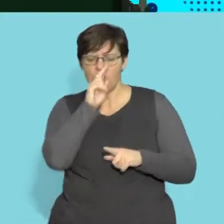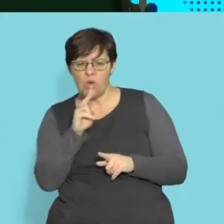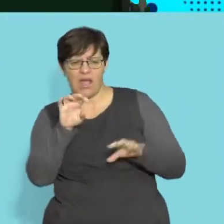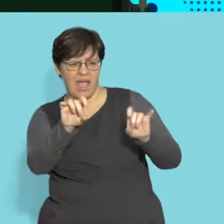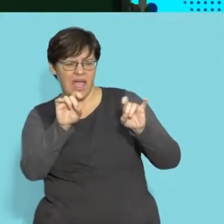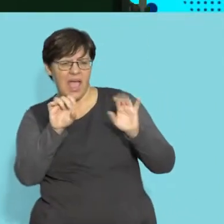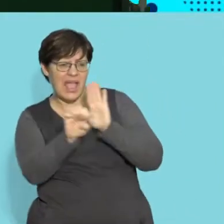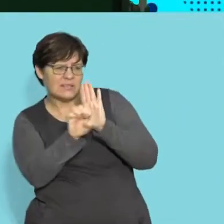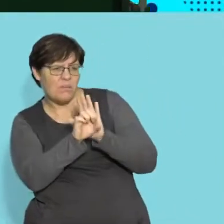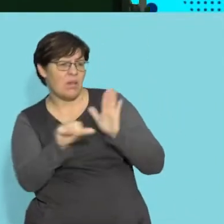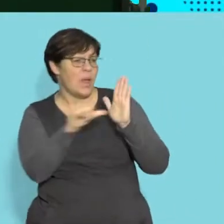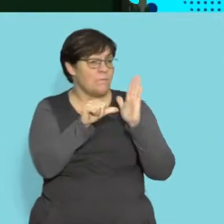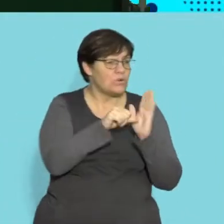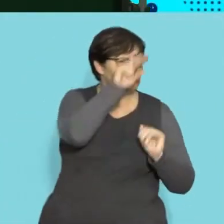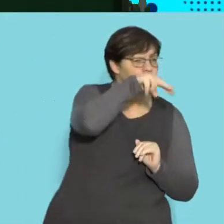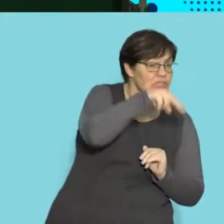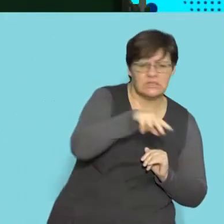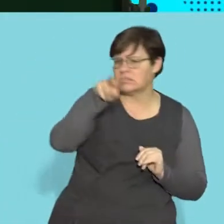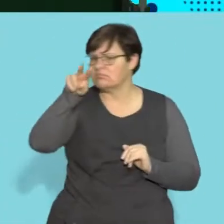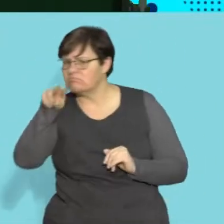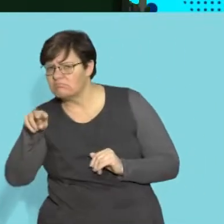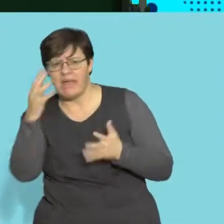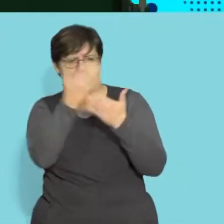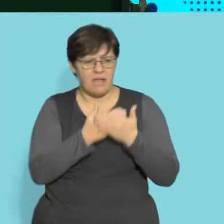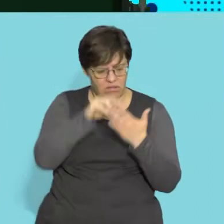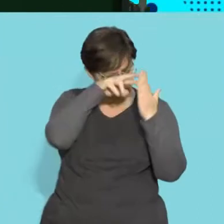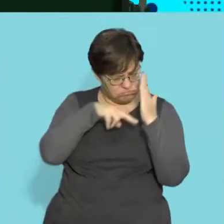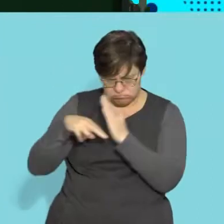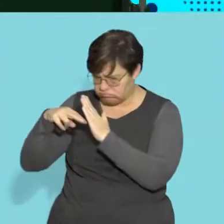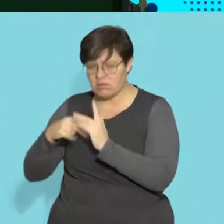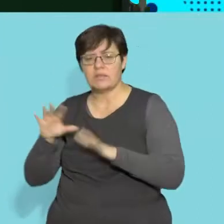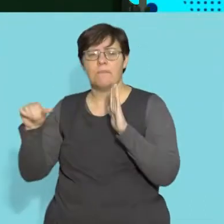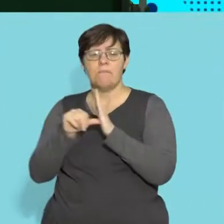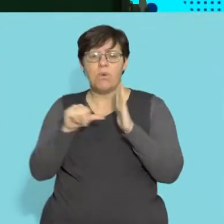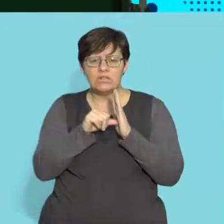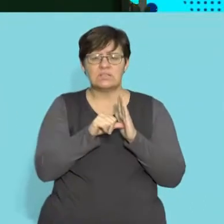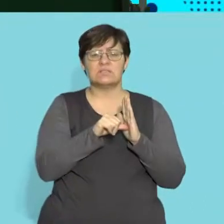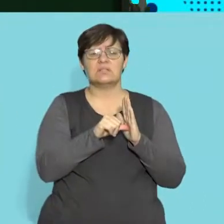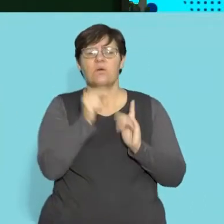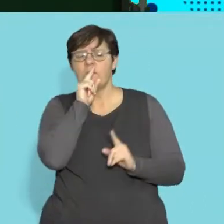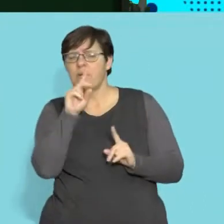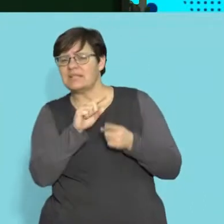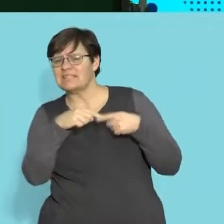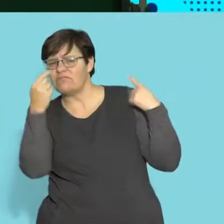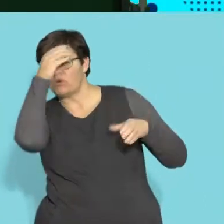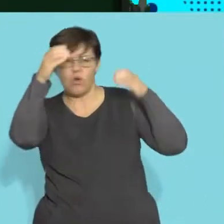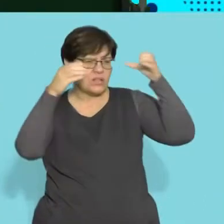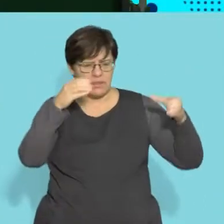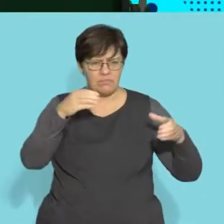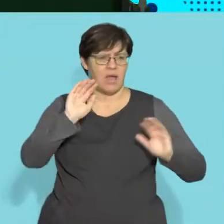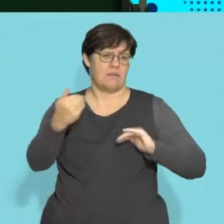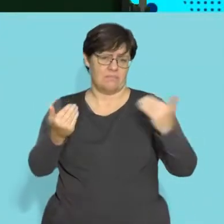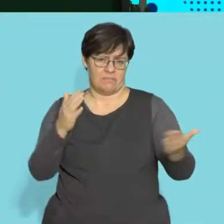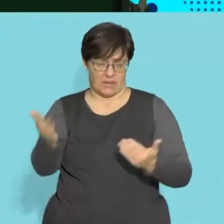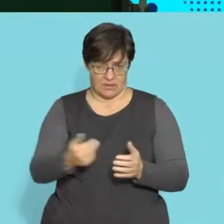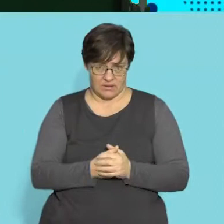looked at an example. We discussed the importance of reading that essay carefully. We then said it was important for us to be able to then unpack the different